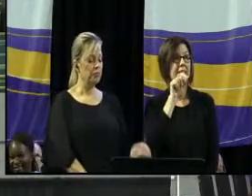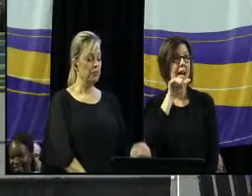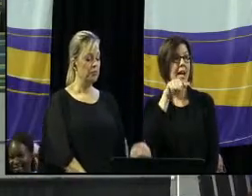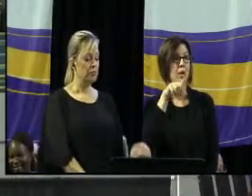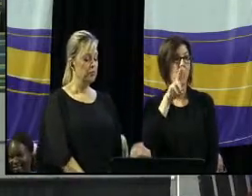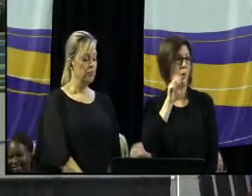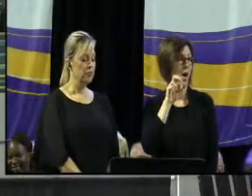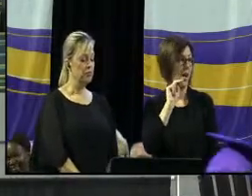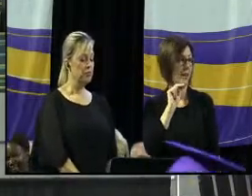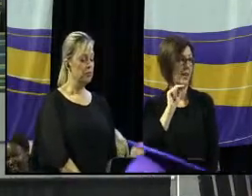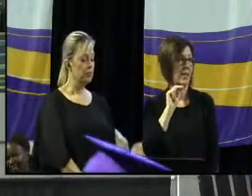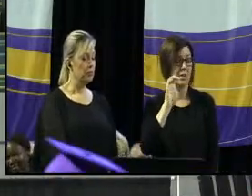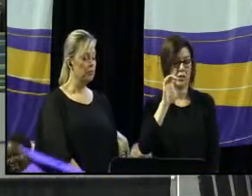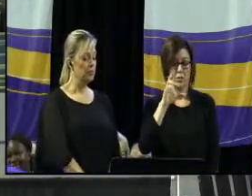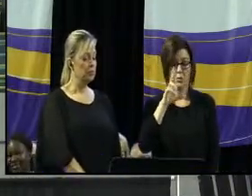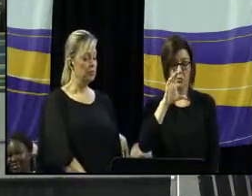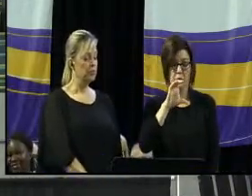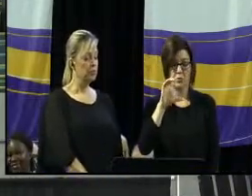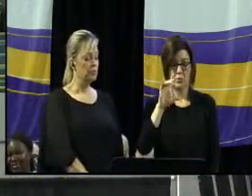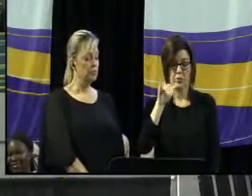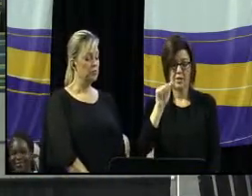Taekwon Nicholas Kuchia.